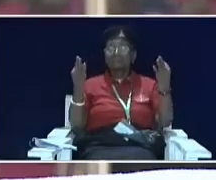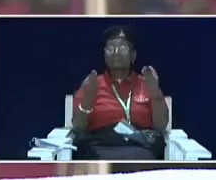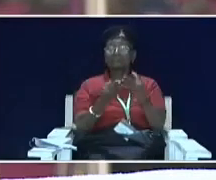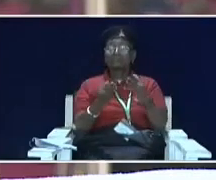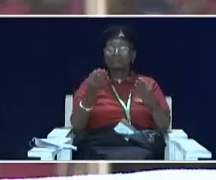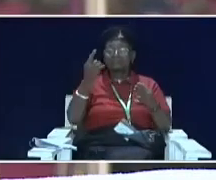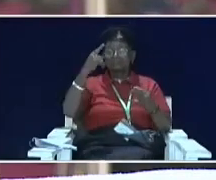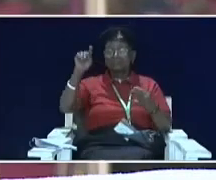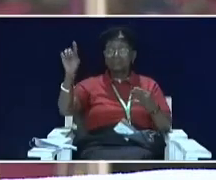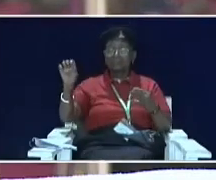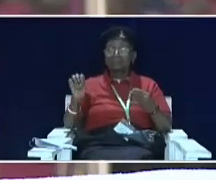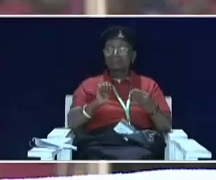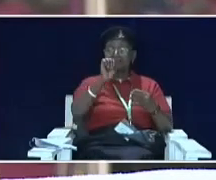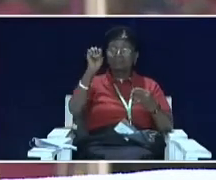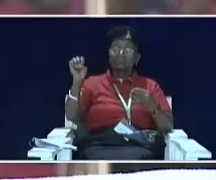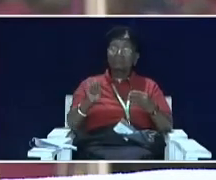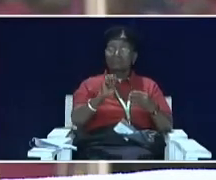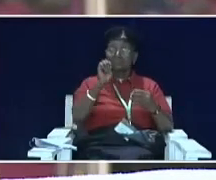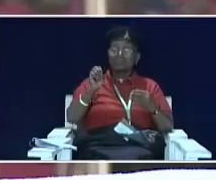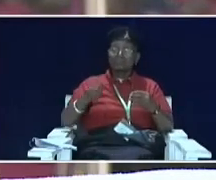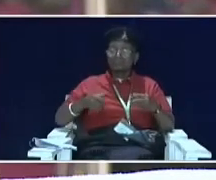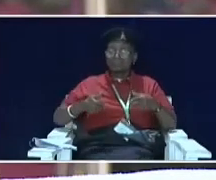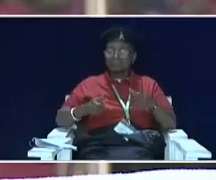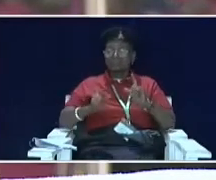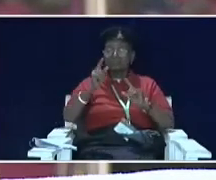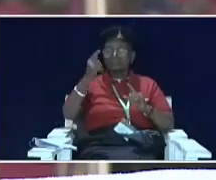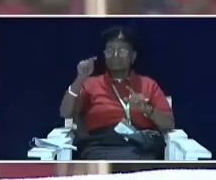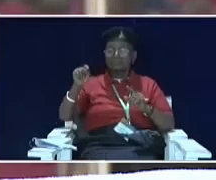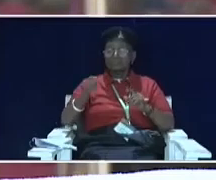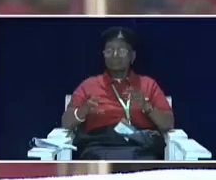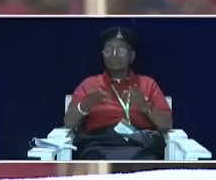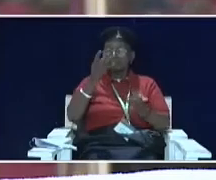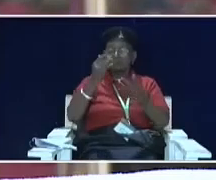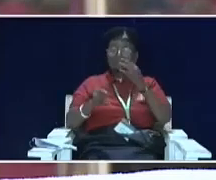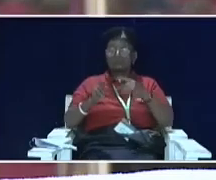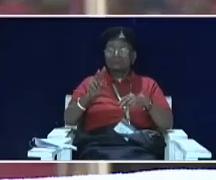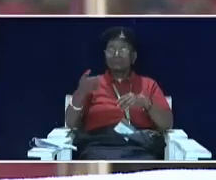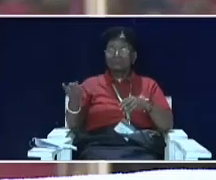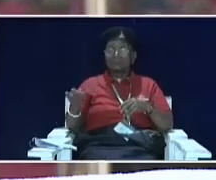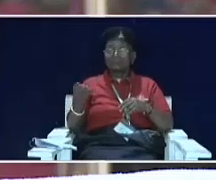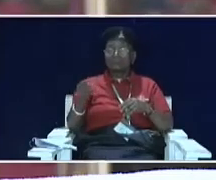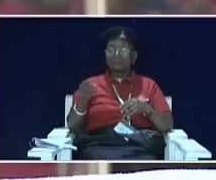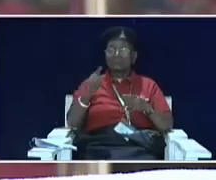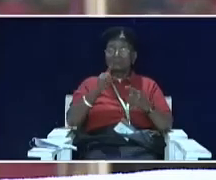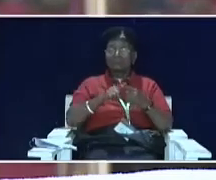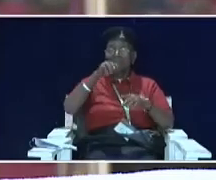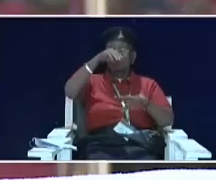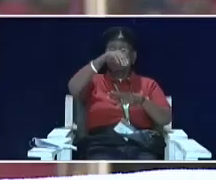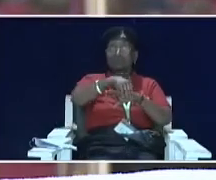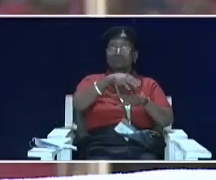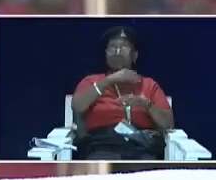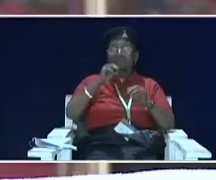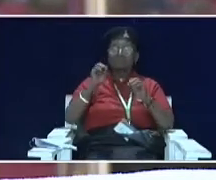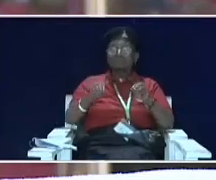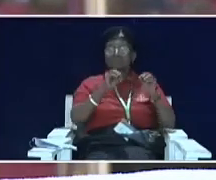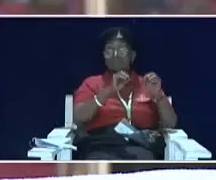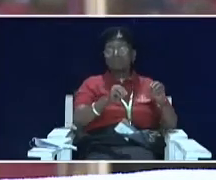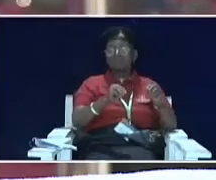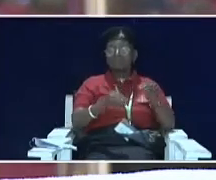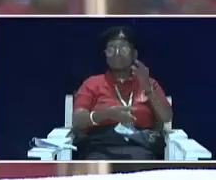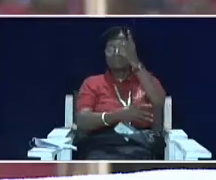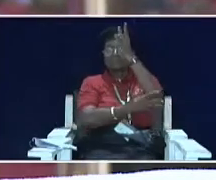Let the fire fall tonight. And put an end to poverty in my life, in my